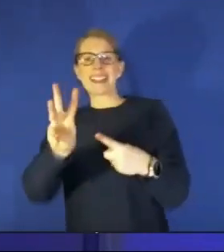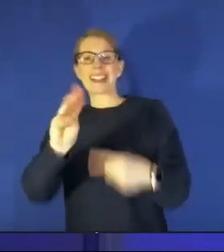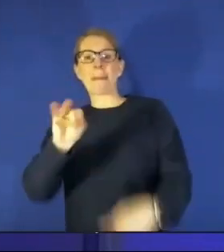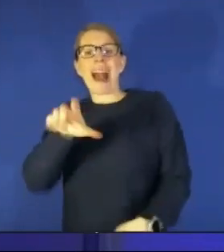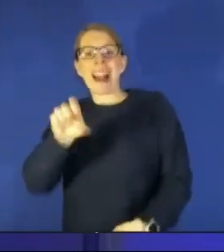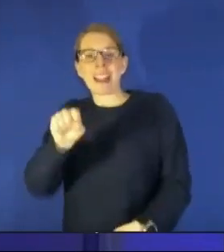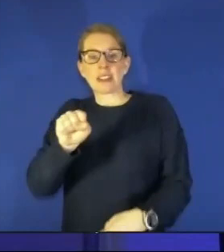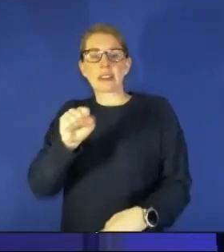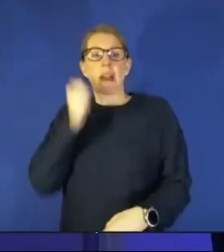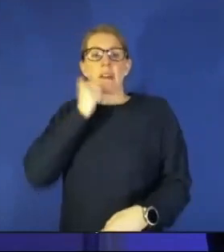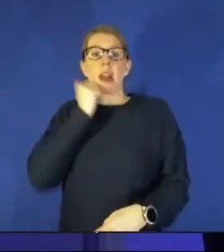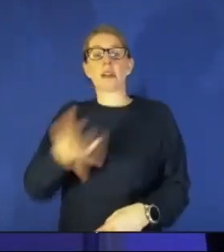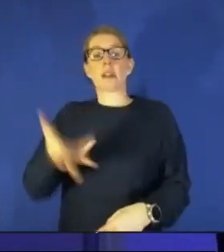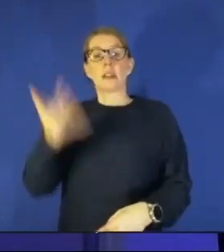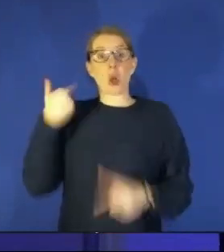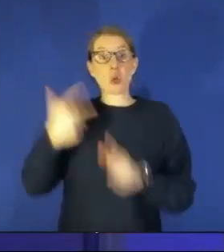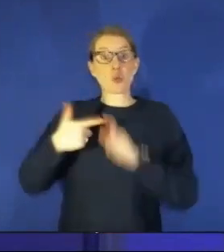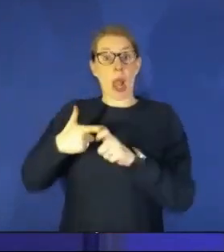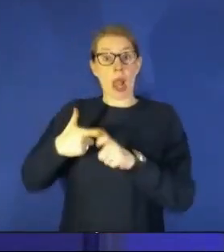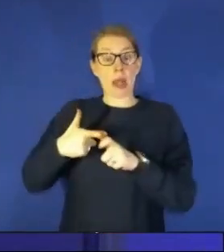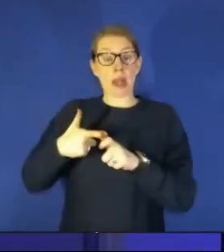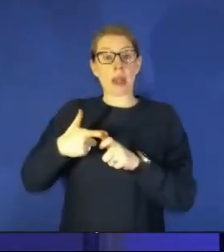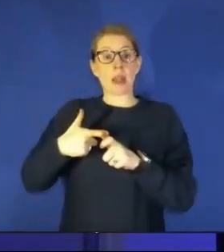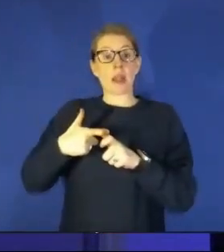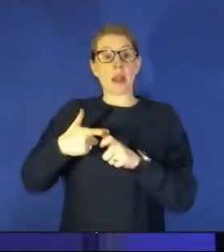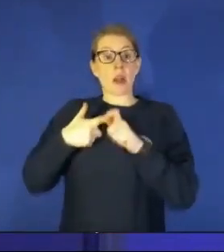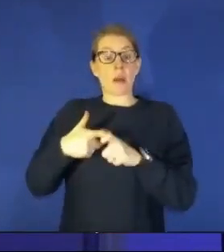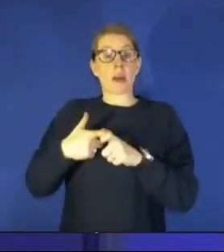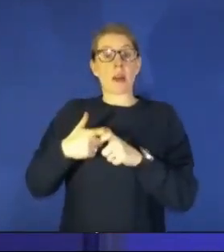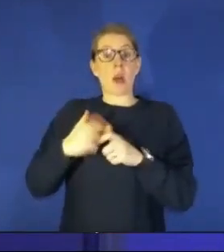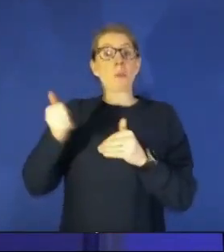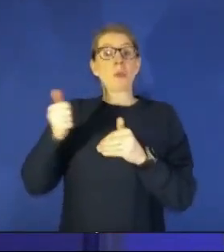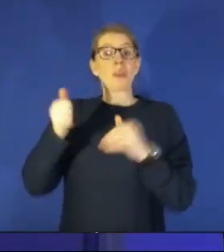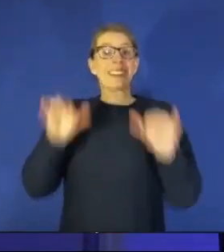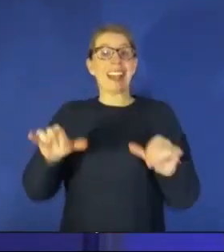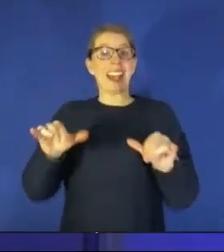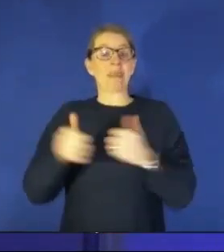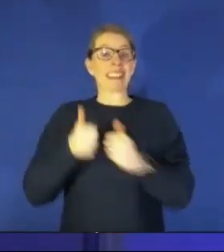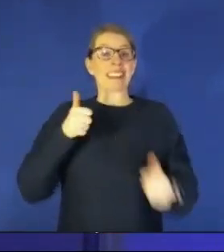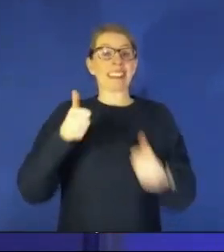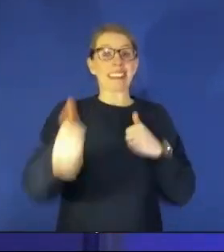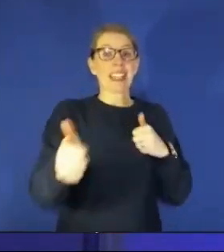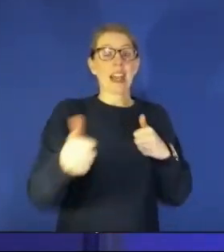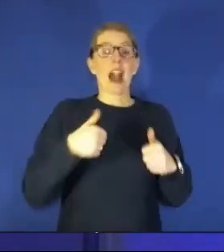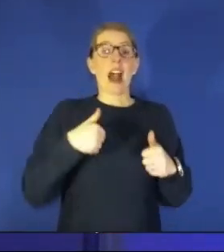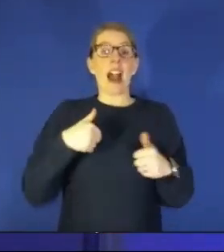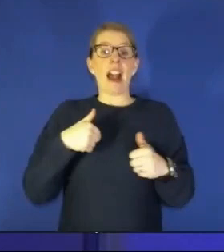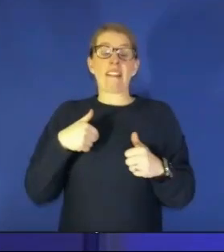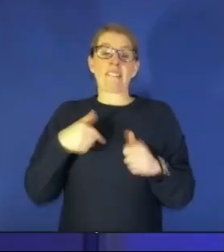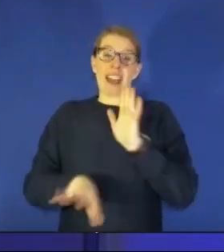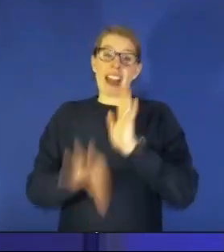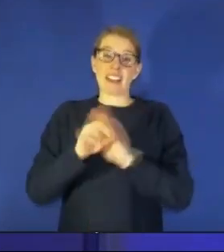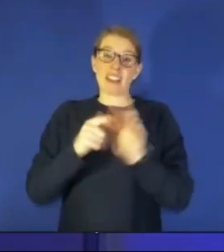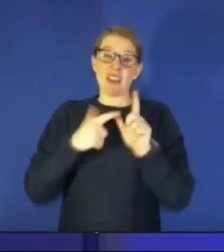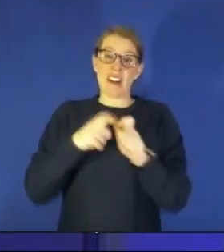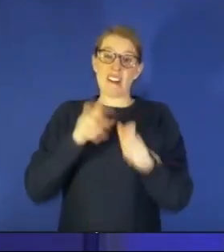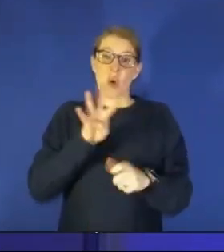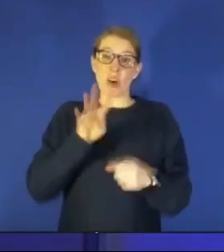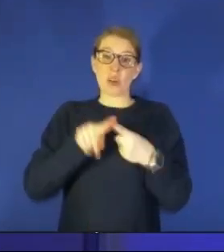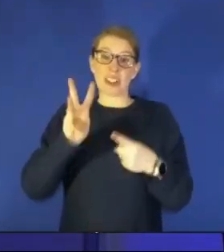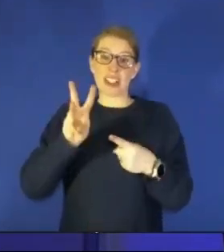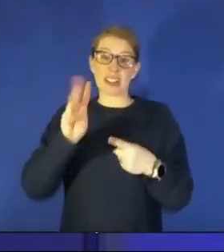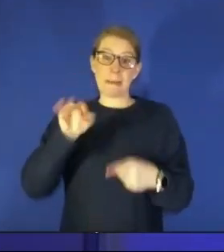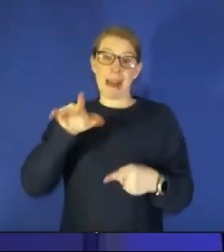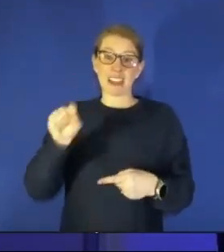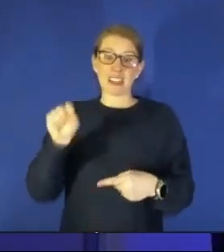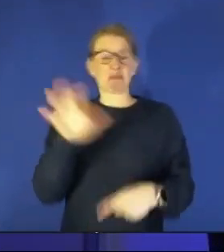run all the time, basically almost the same distance, okay? And I find out really that you're running 4 to 6 miles a day. It takes you about an